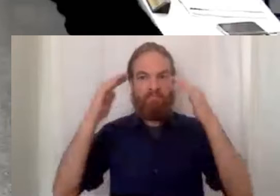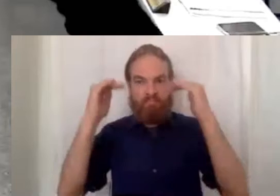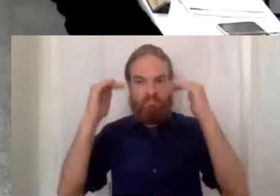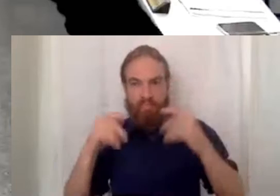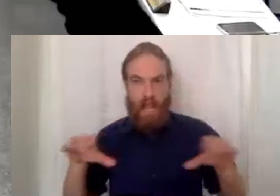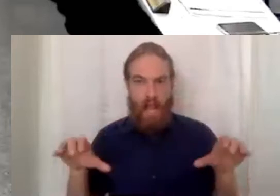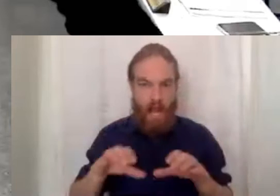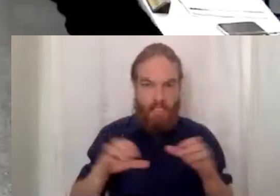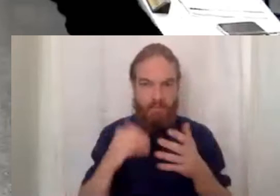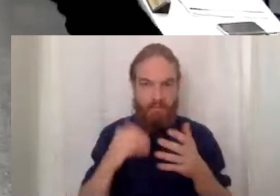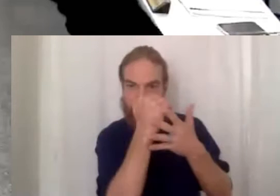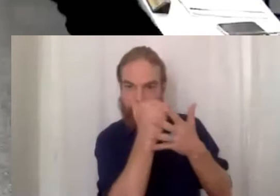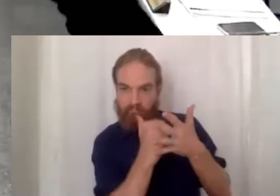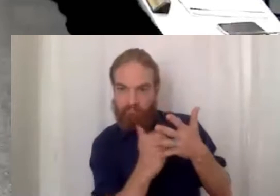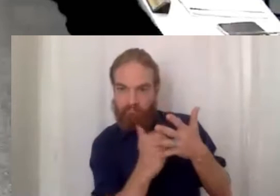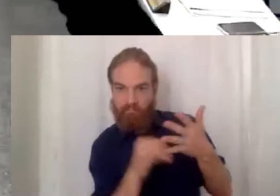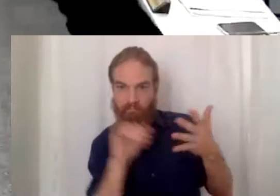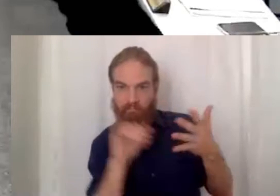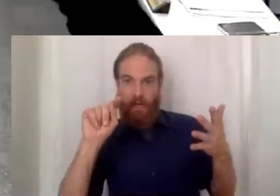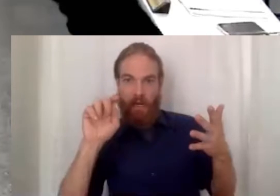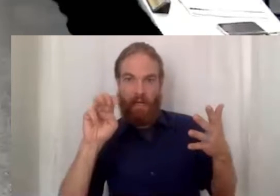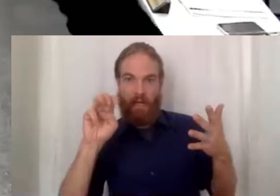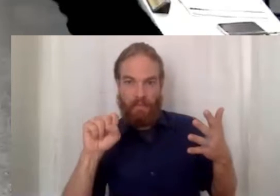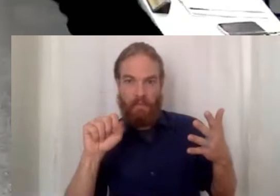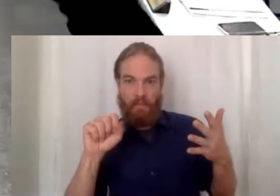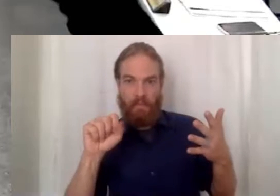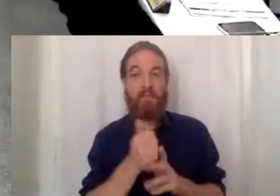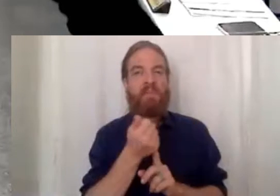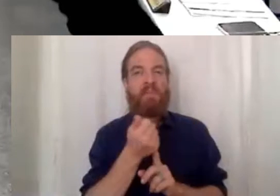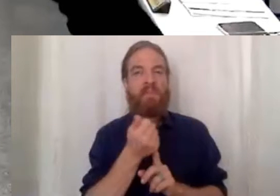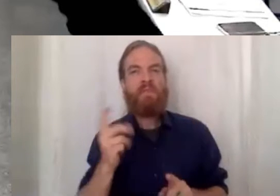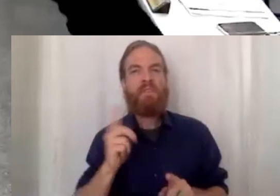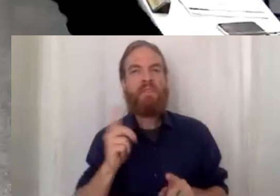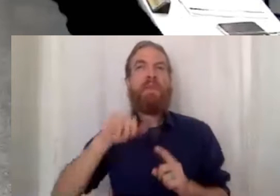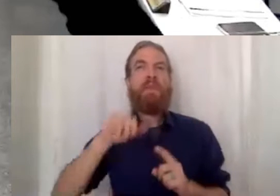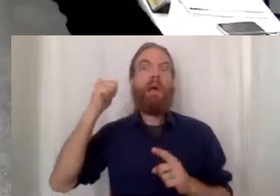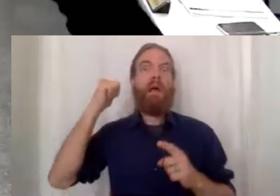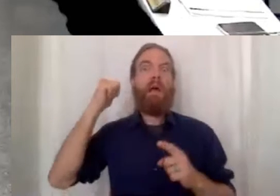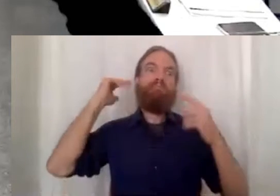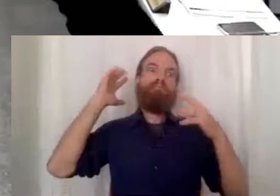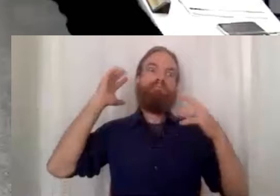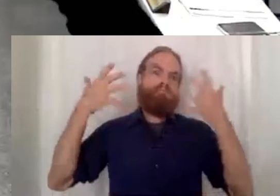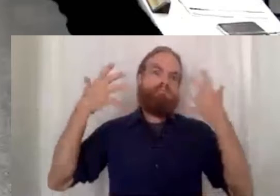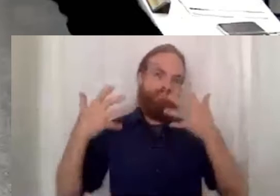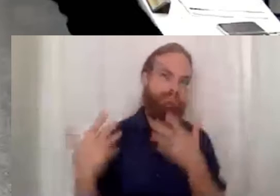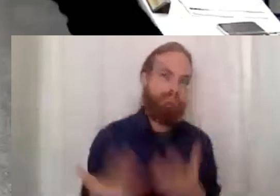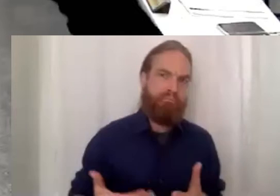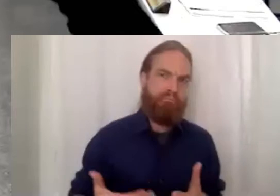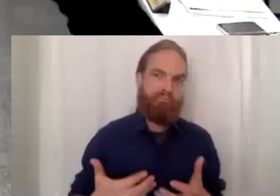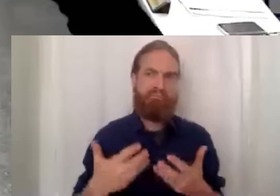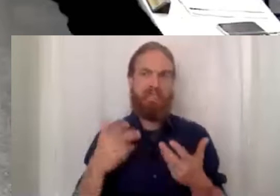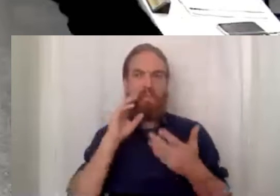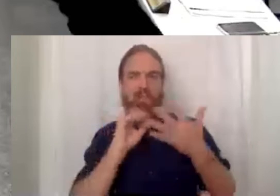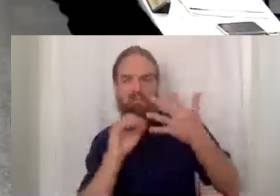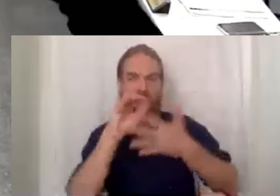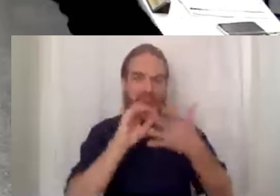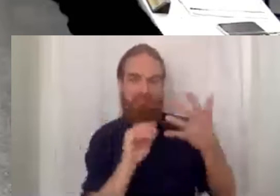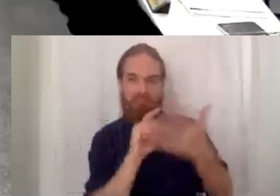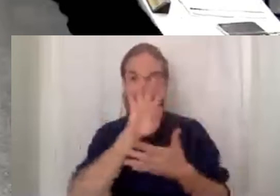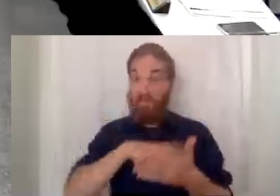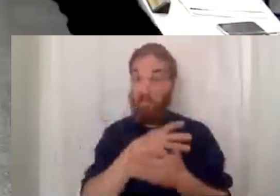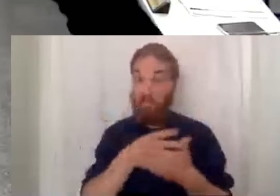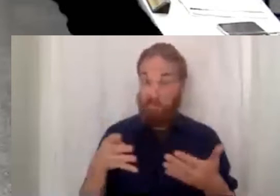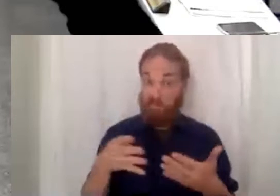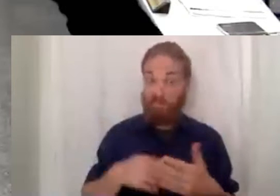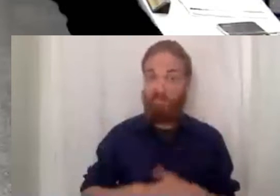too onerous. Move the action items up, and then we can really kind of linger longer on our